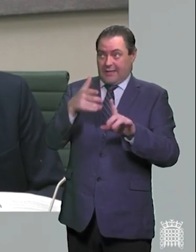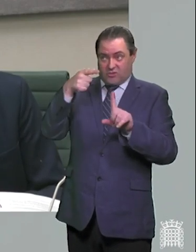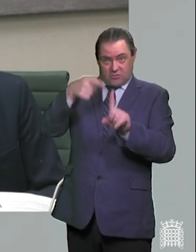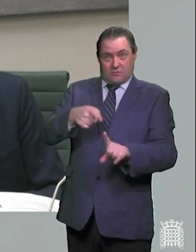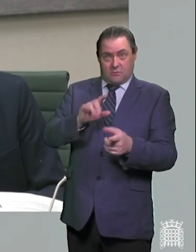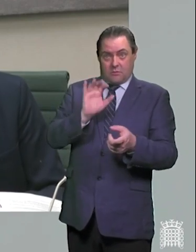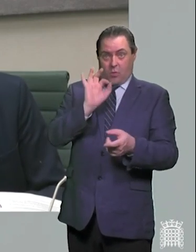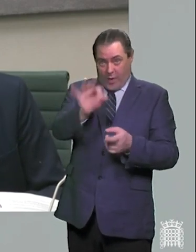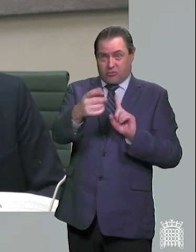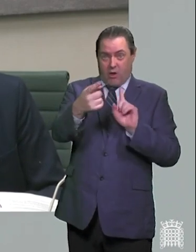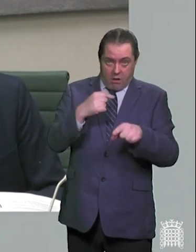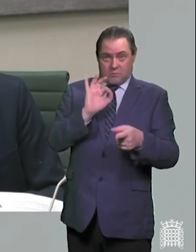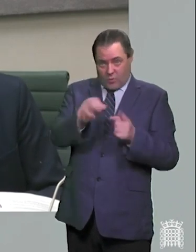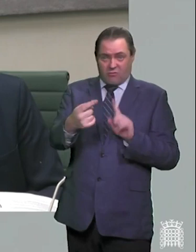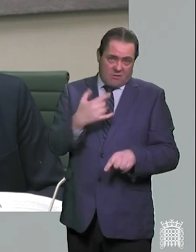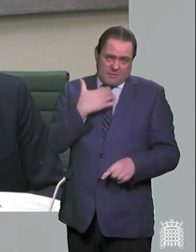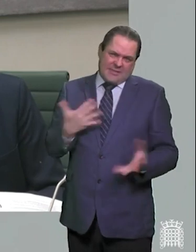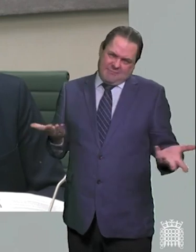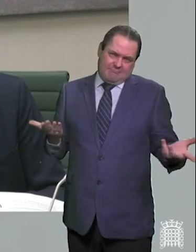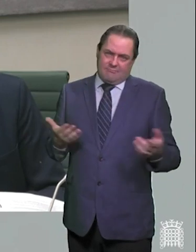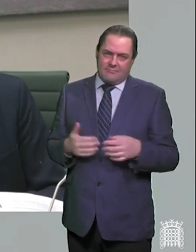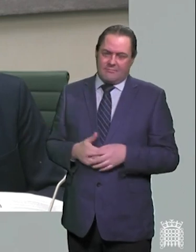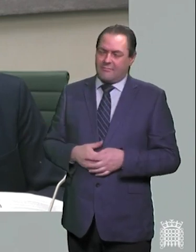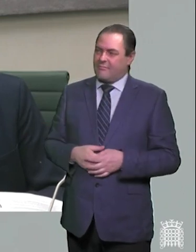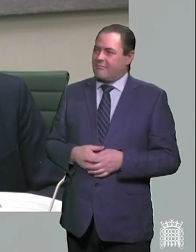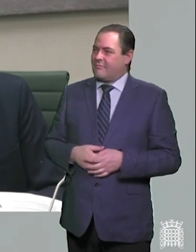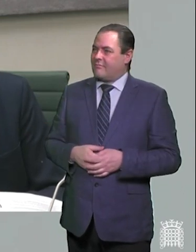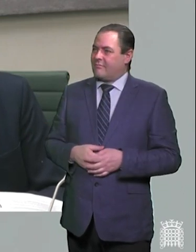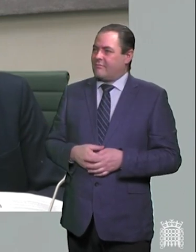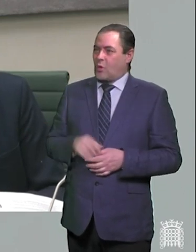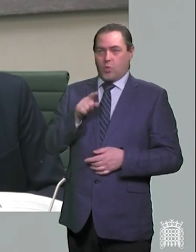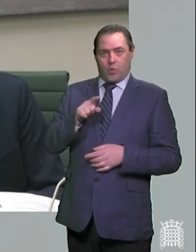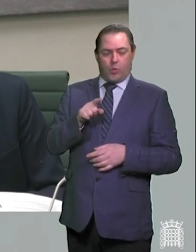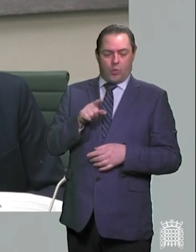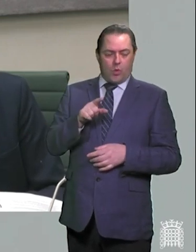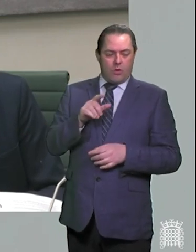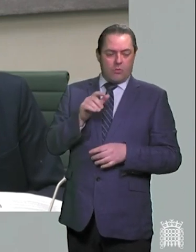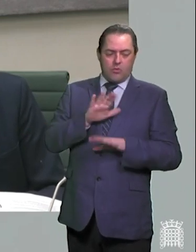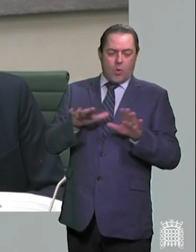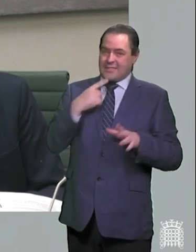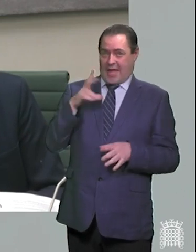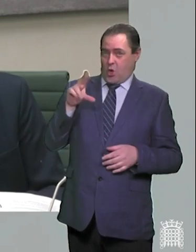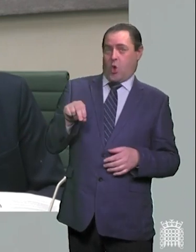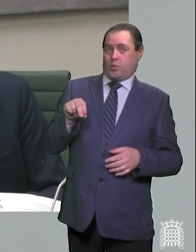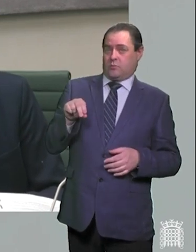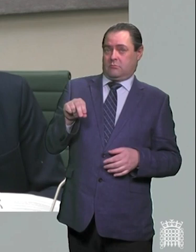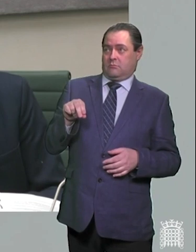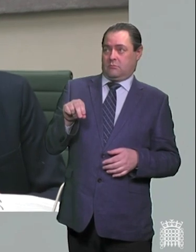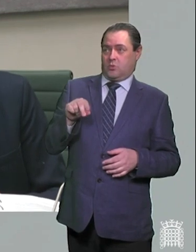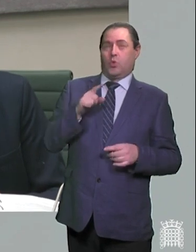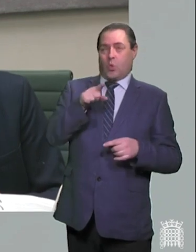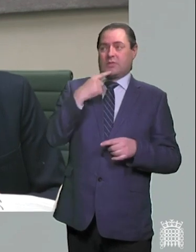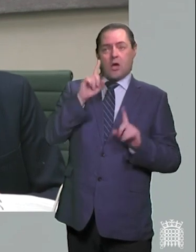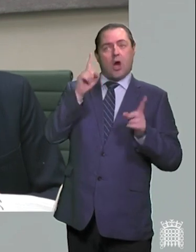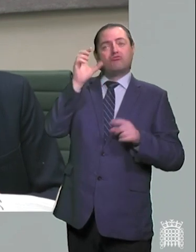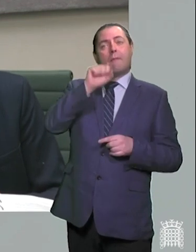with the questions? Thank you very much. So you're actually not denying you said this, but you can't recall saying